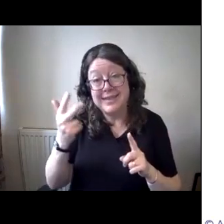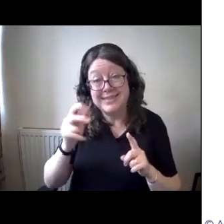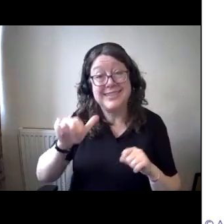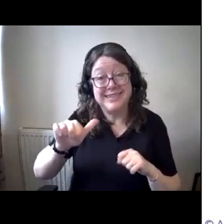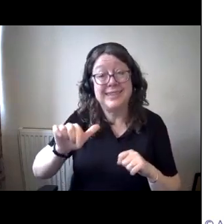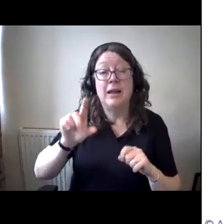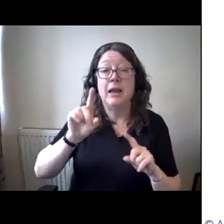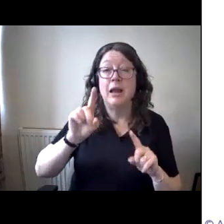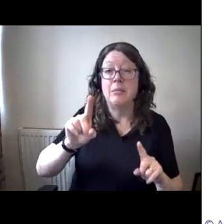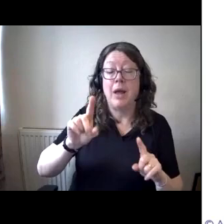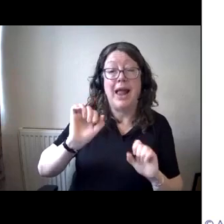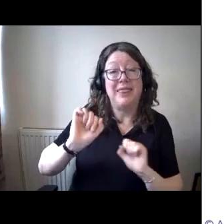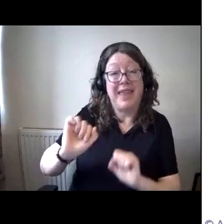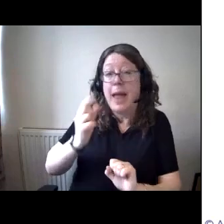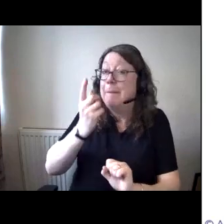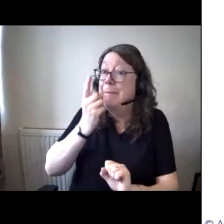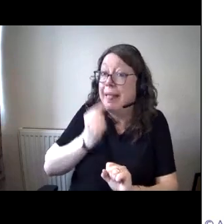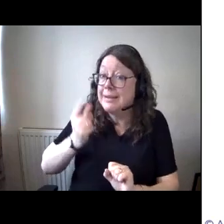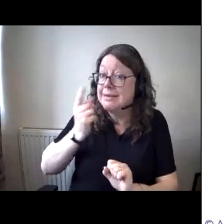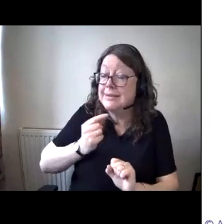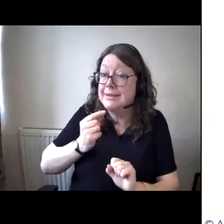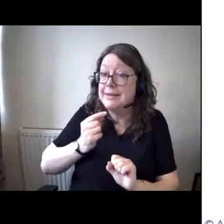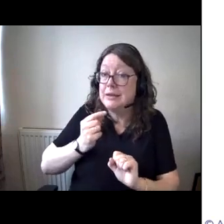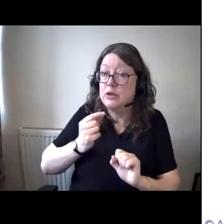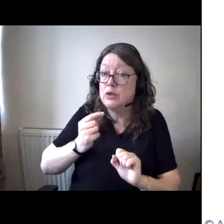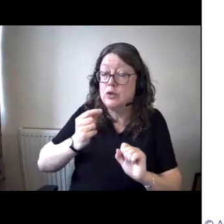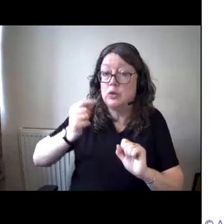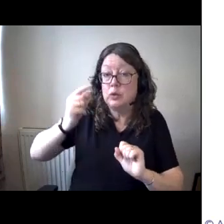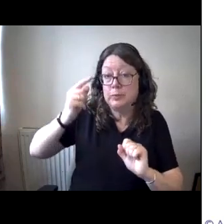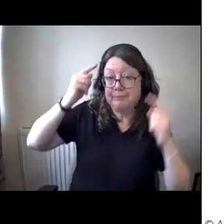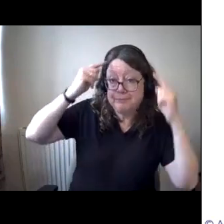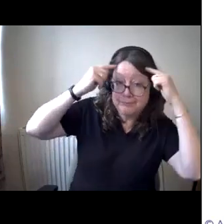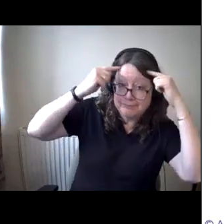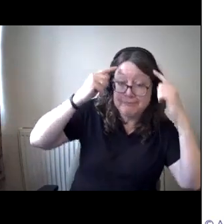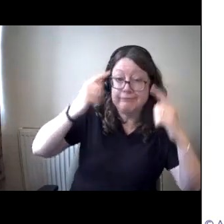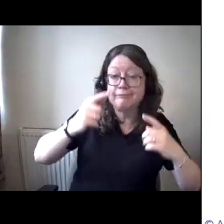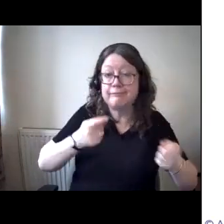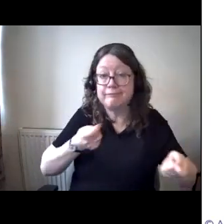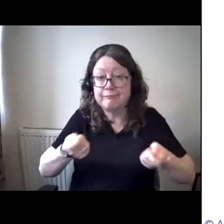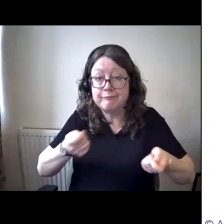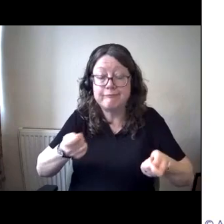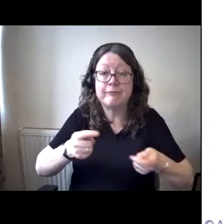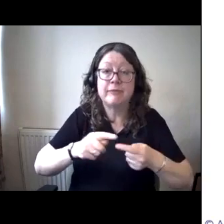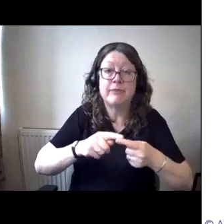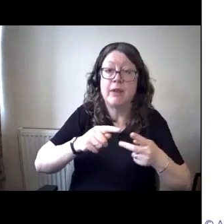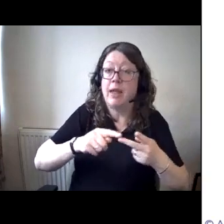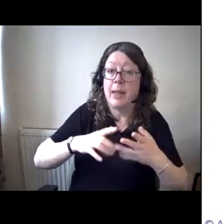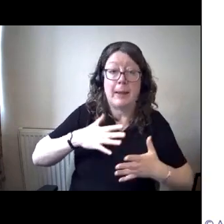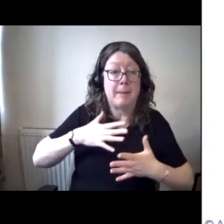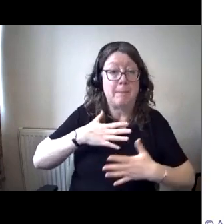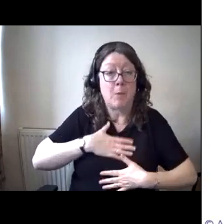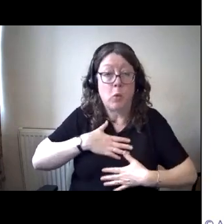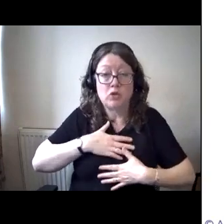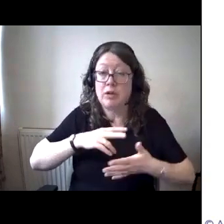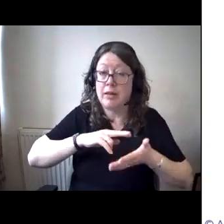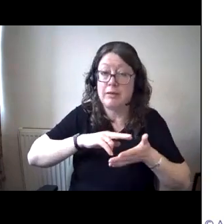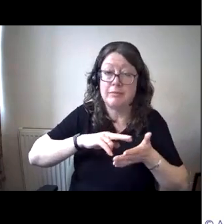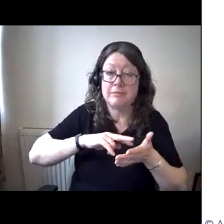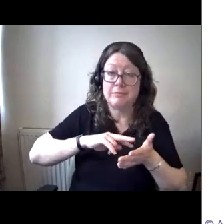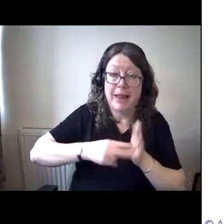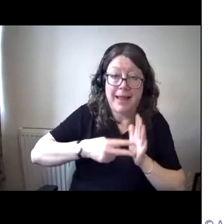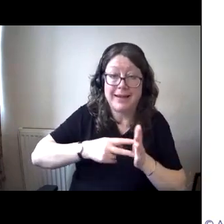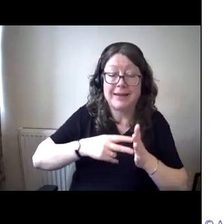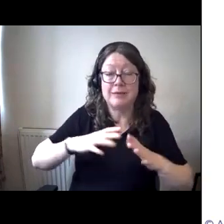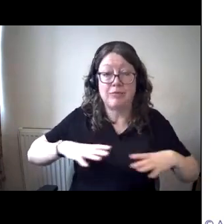terms of their ability to use those executive functions, in terms of their ability to organise themselves and plan and